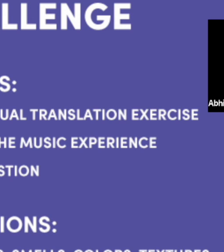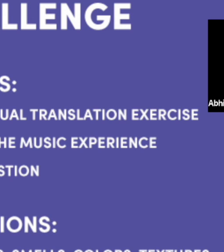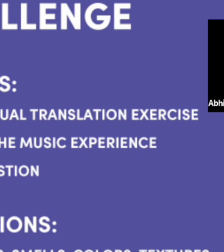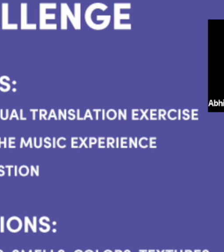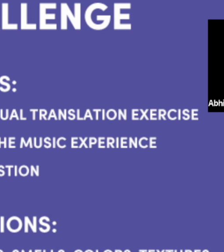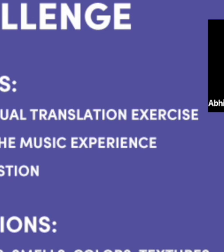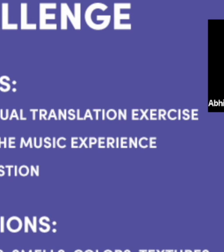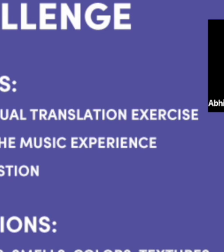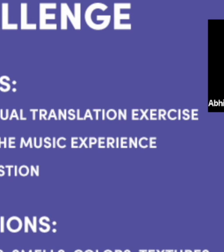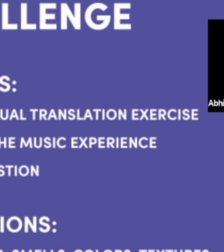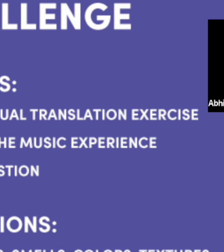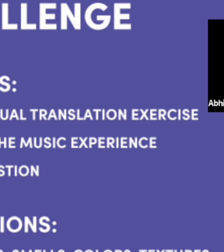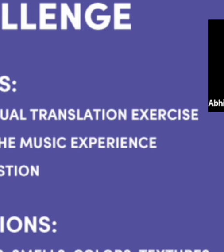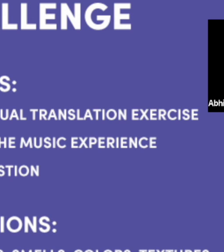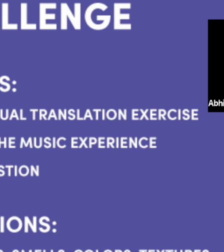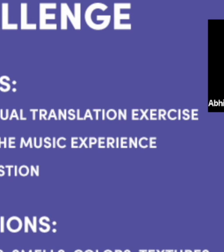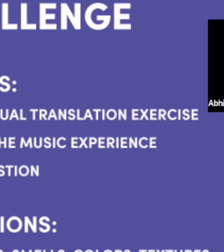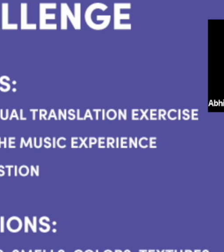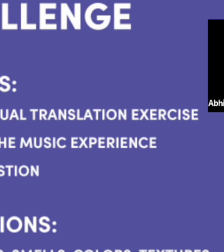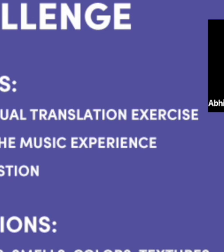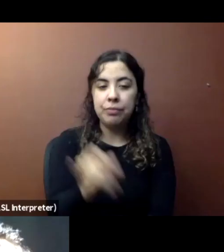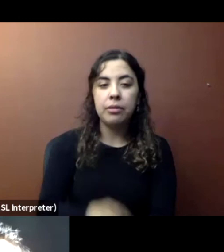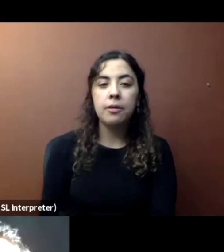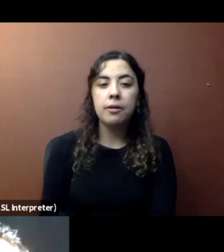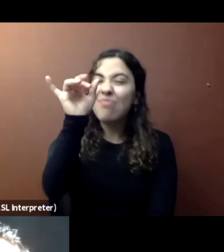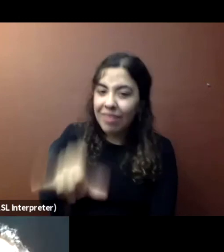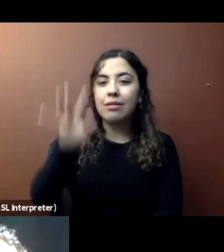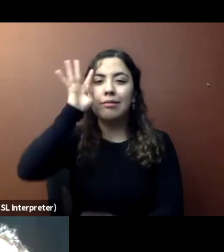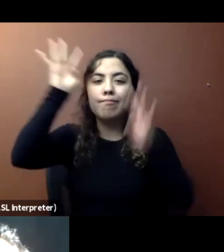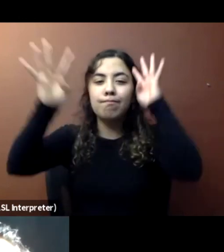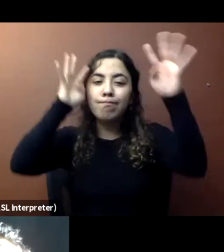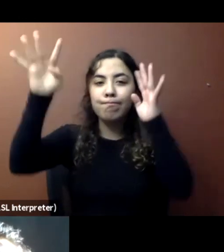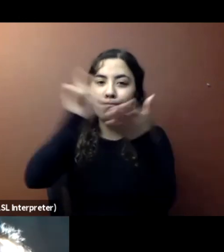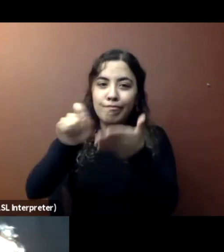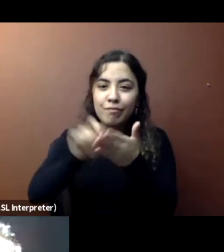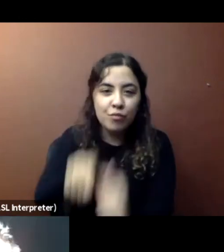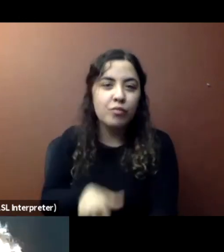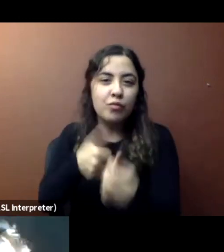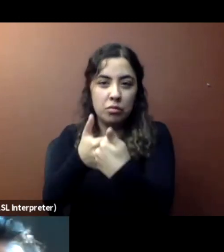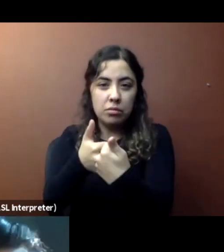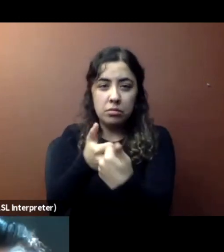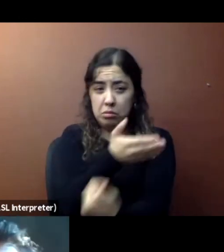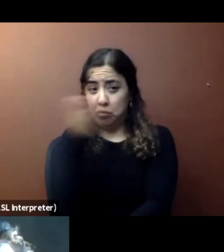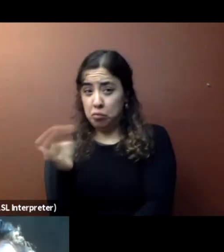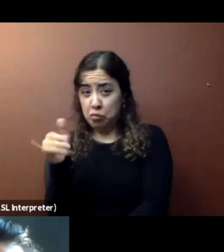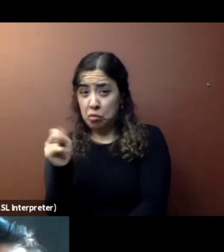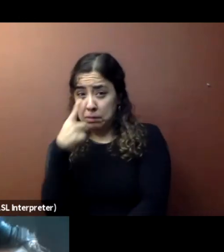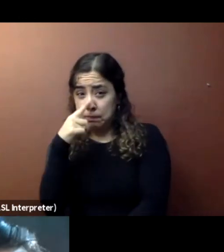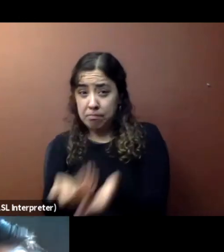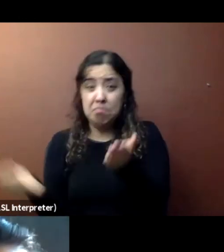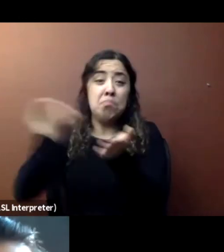And John, if you want to bring down that slide, I can also speak it so we make sure that we're getting the ASL translation.